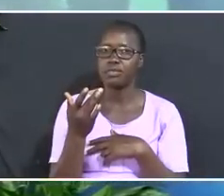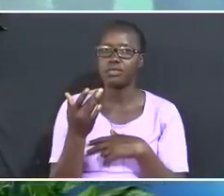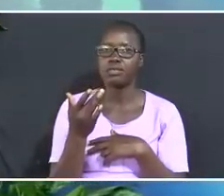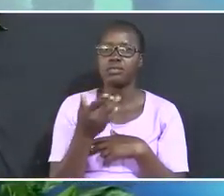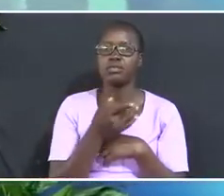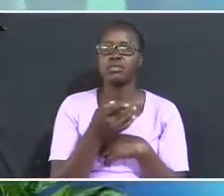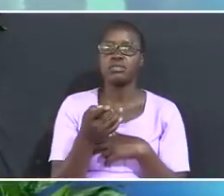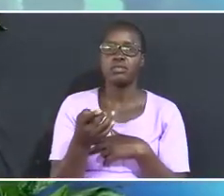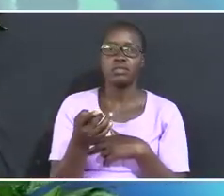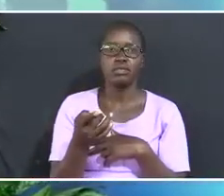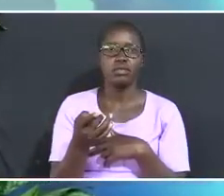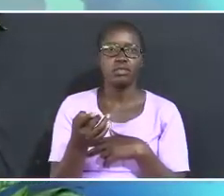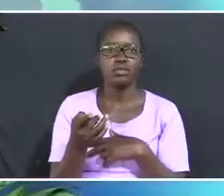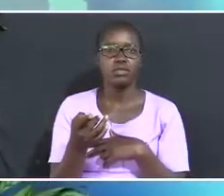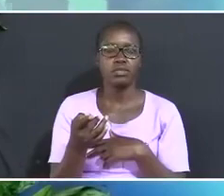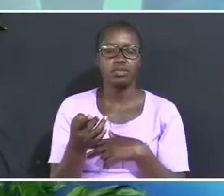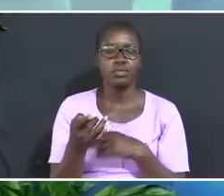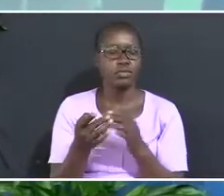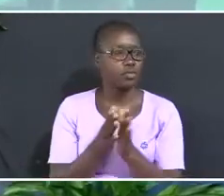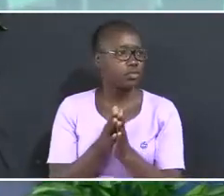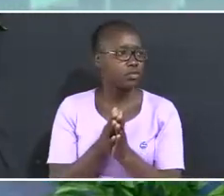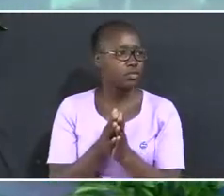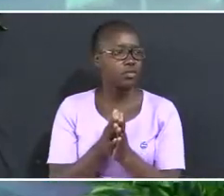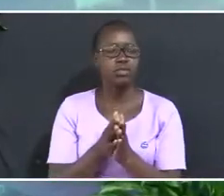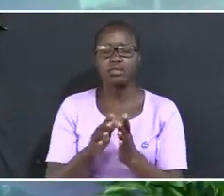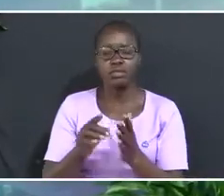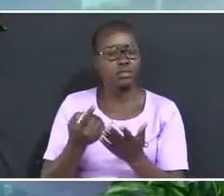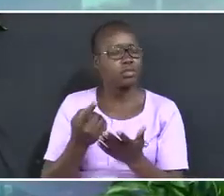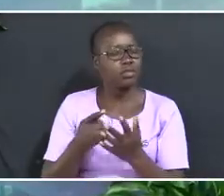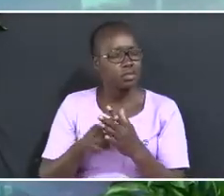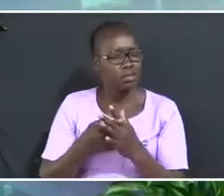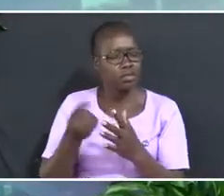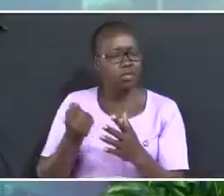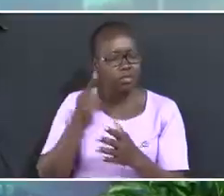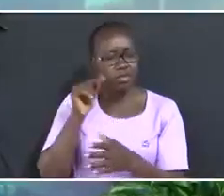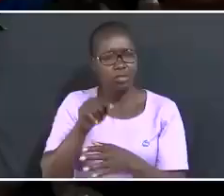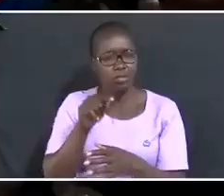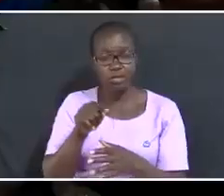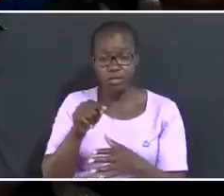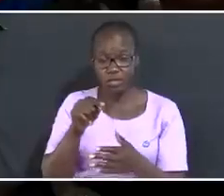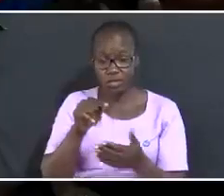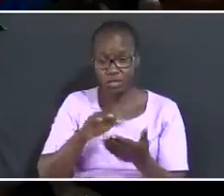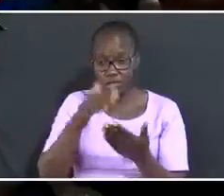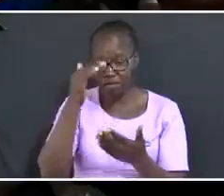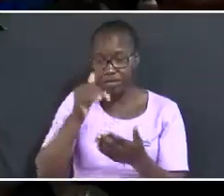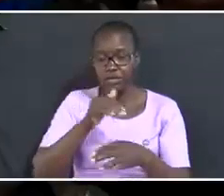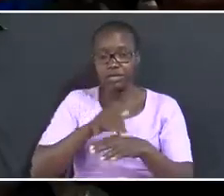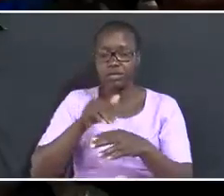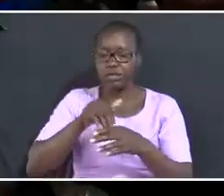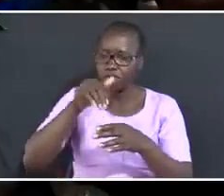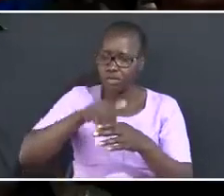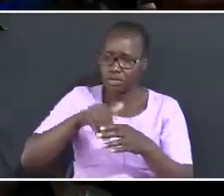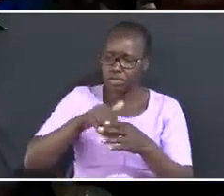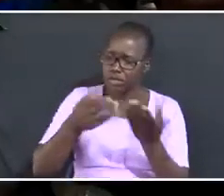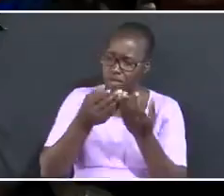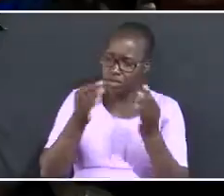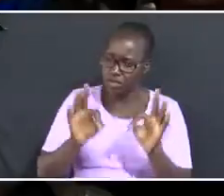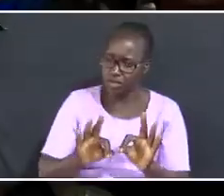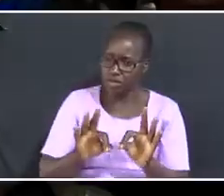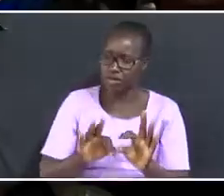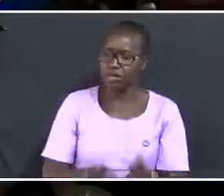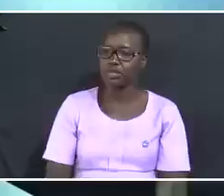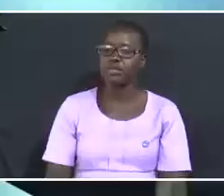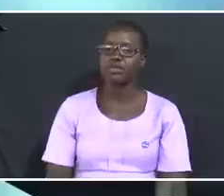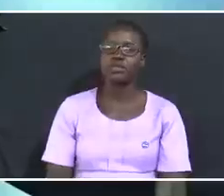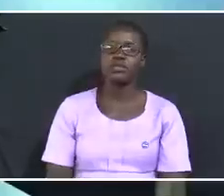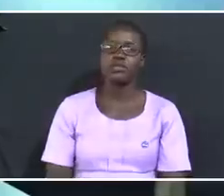problem. And you need to understand that. That's what we call the internal freedom.